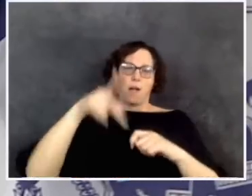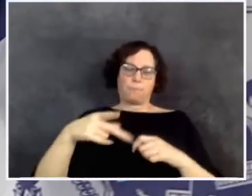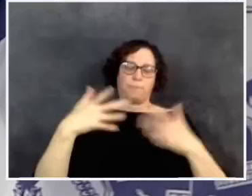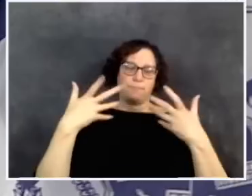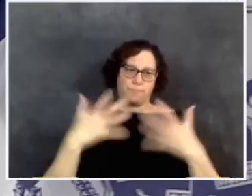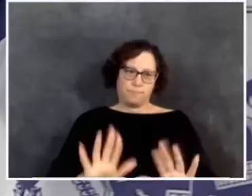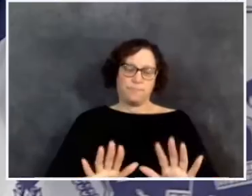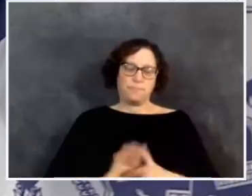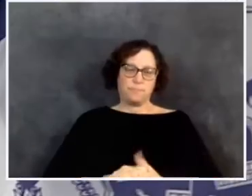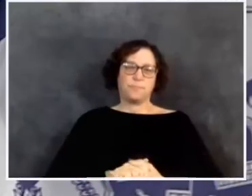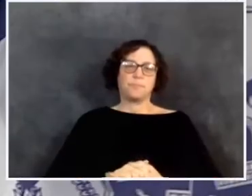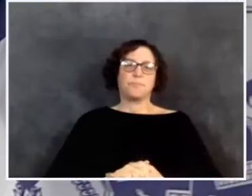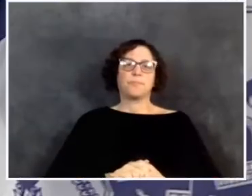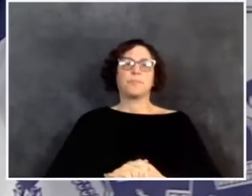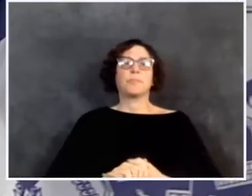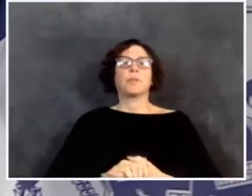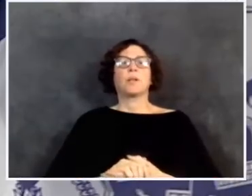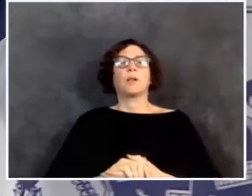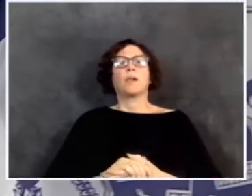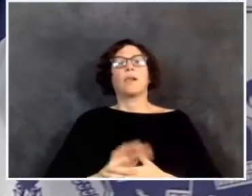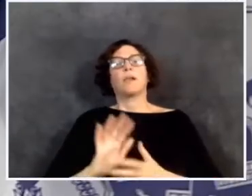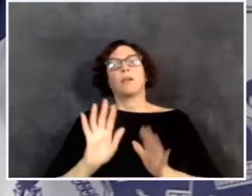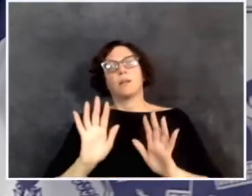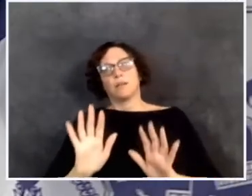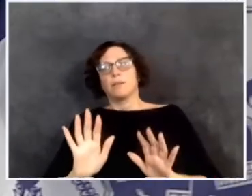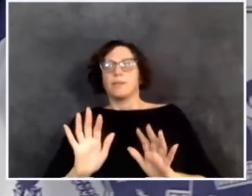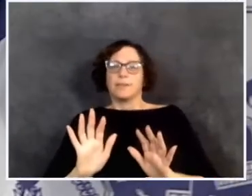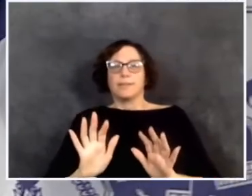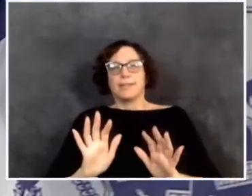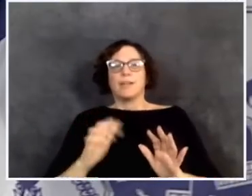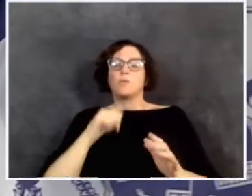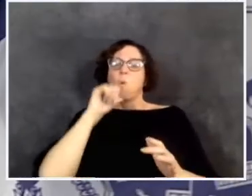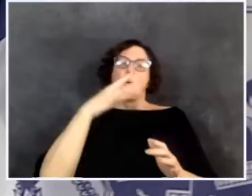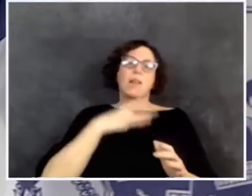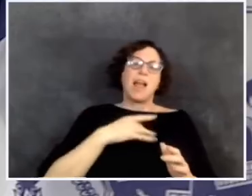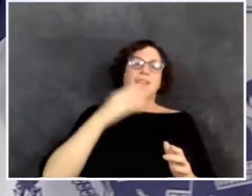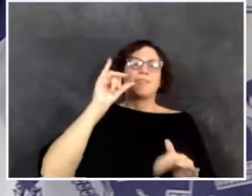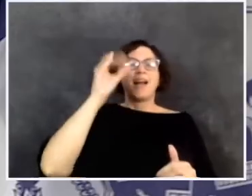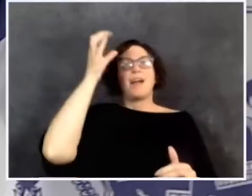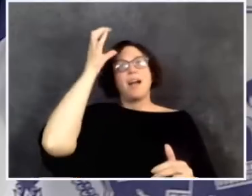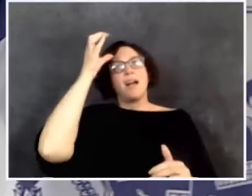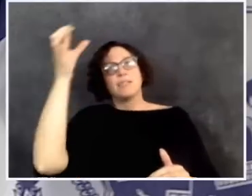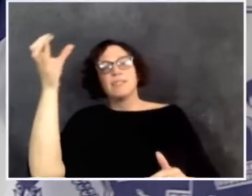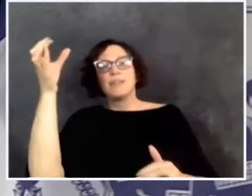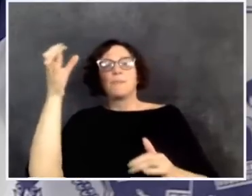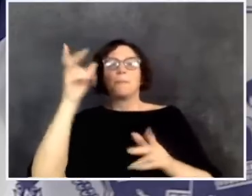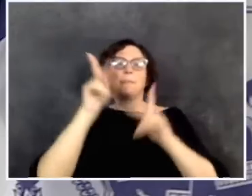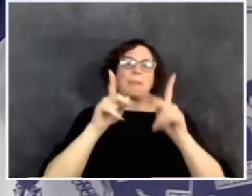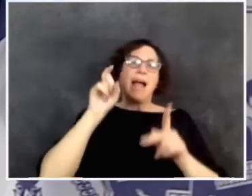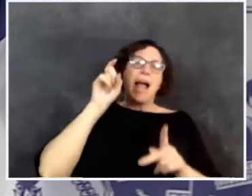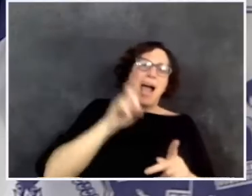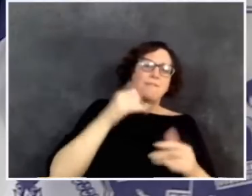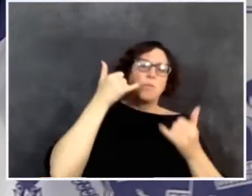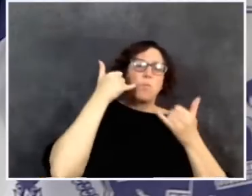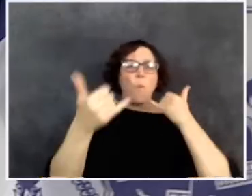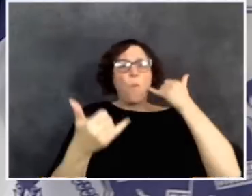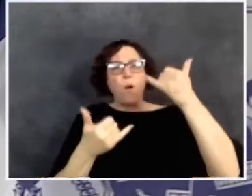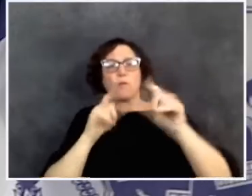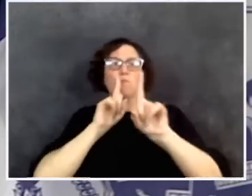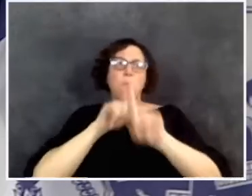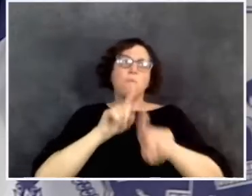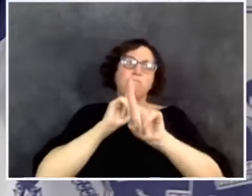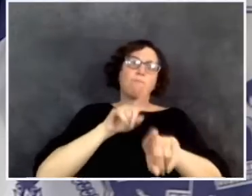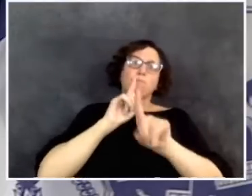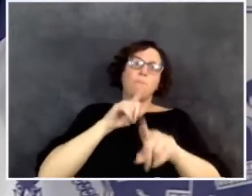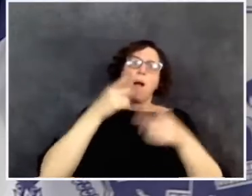that we're going to have New Yorkers calling in reports like that. I don't like it. I don't think anyone likes it. No one wants to do